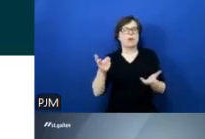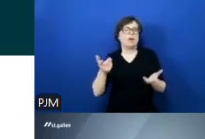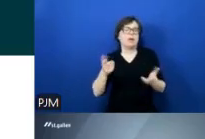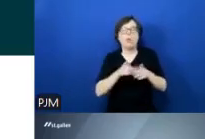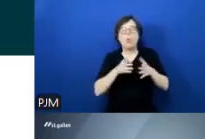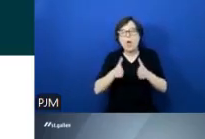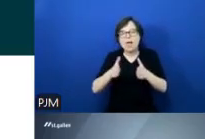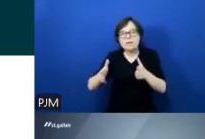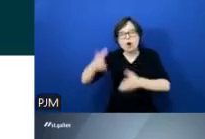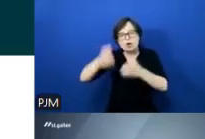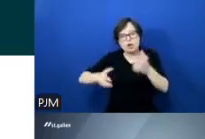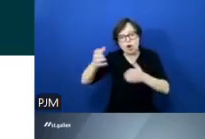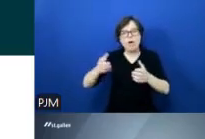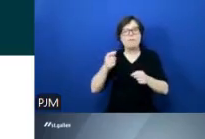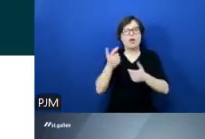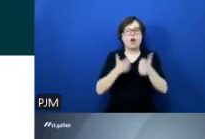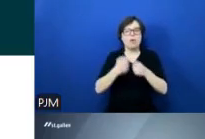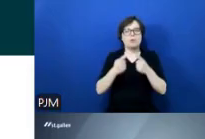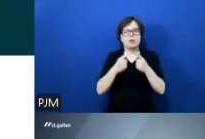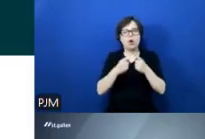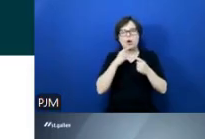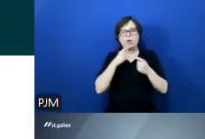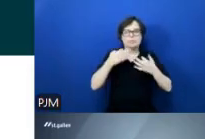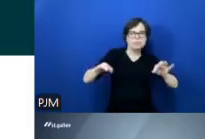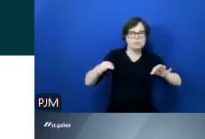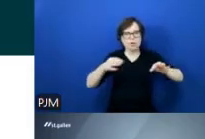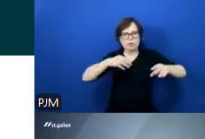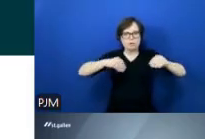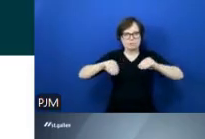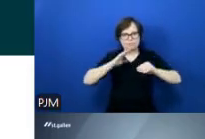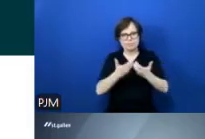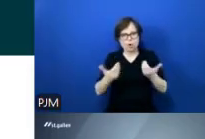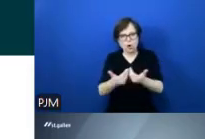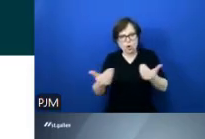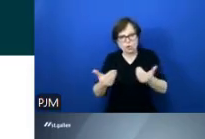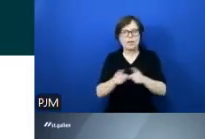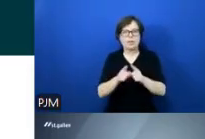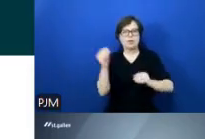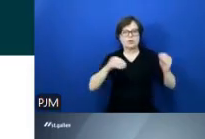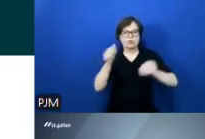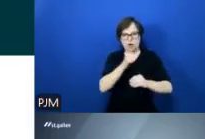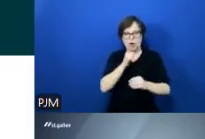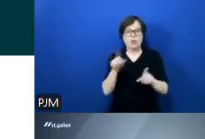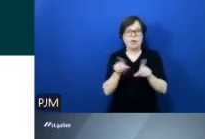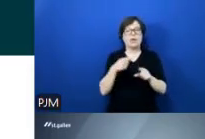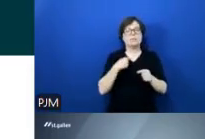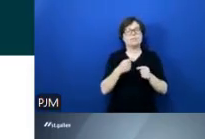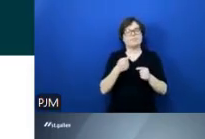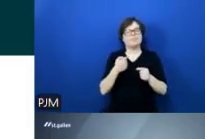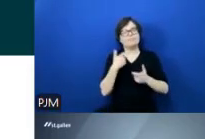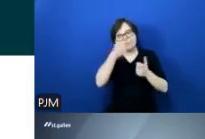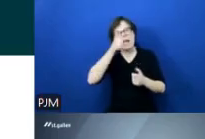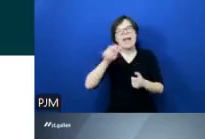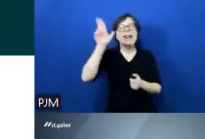public spaces and neighborhood streets activities, and since not very long we have blue-green streets. It's